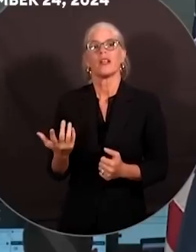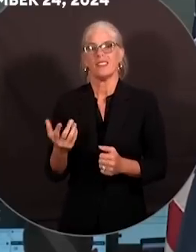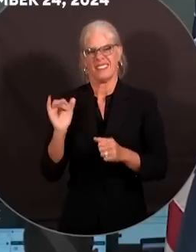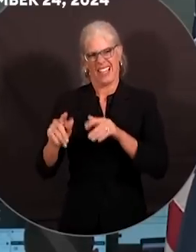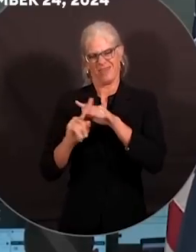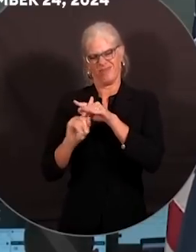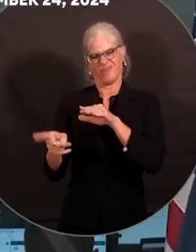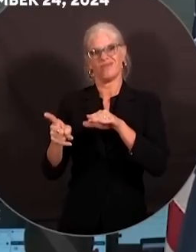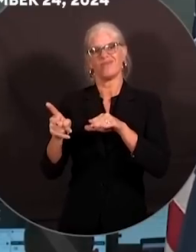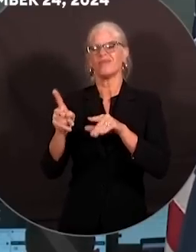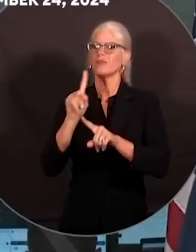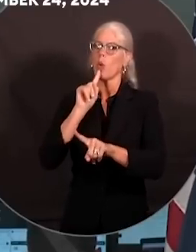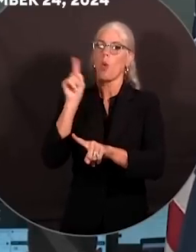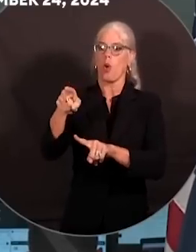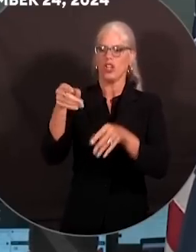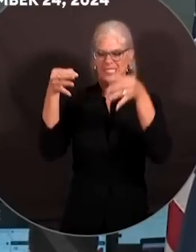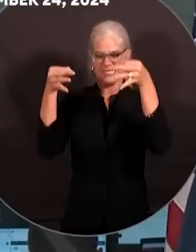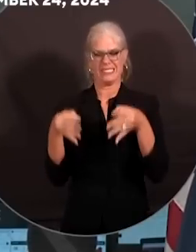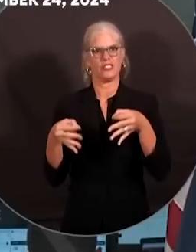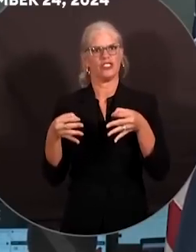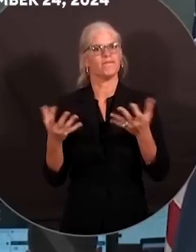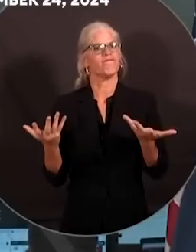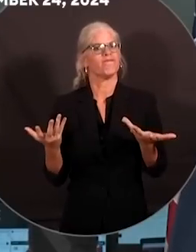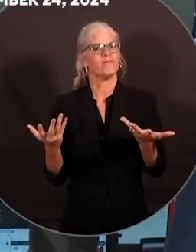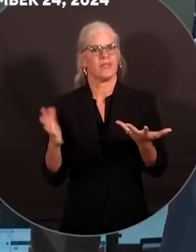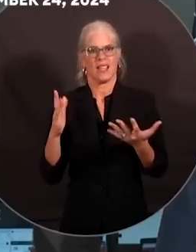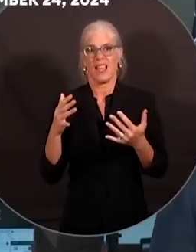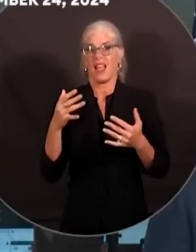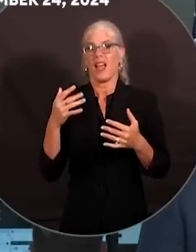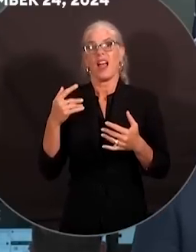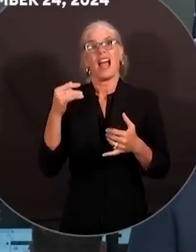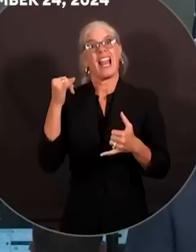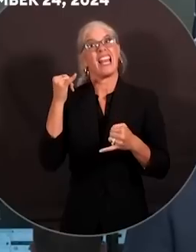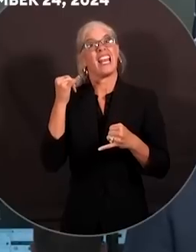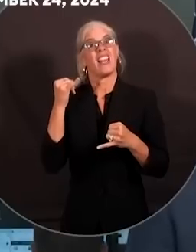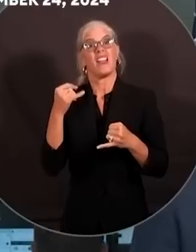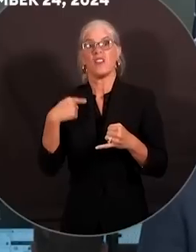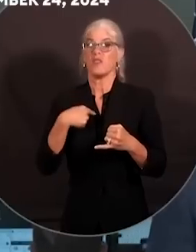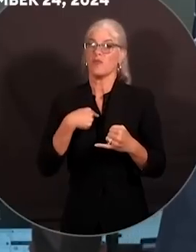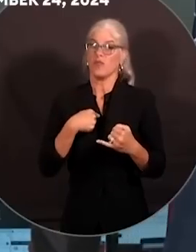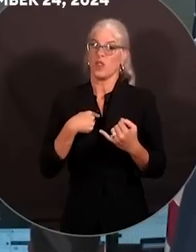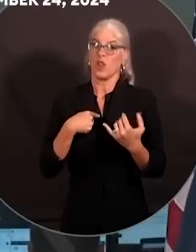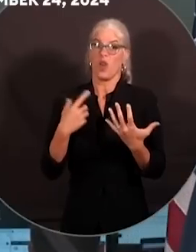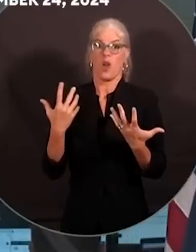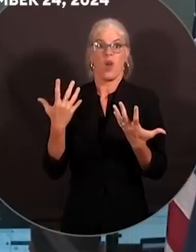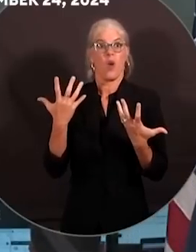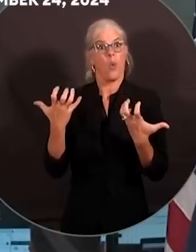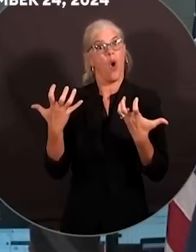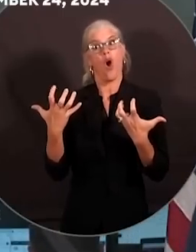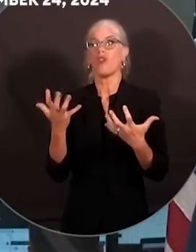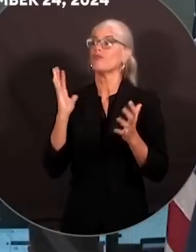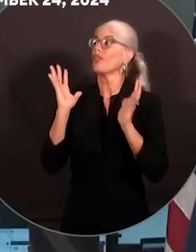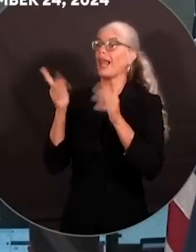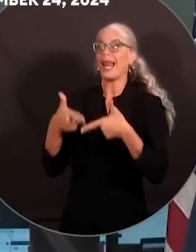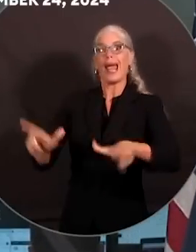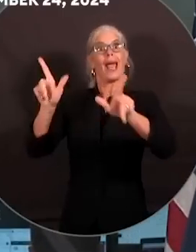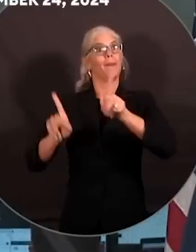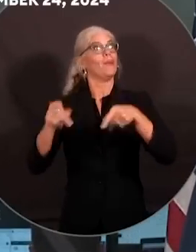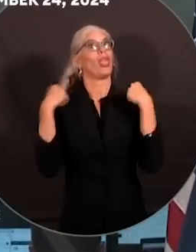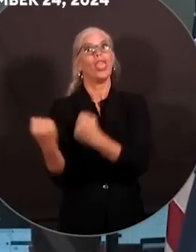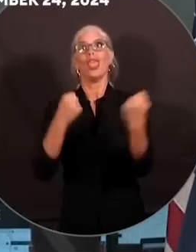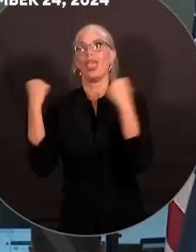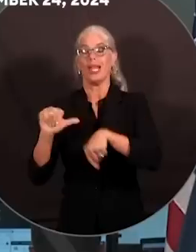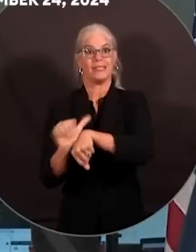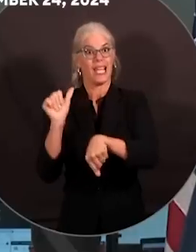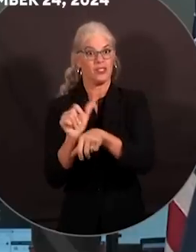decision. The last thing you want to do is put people on the road when they don't need to be on the road. This is, every single county emergency manager